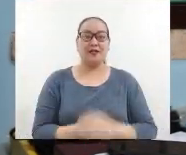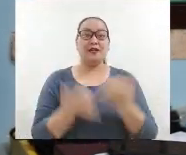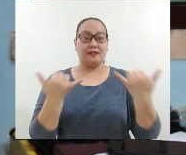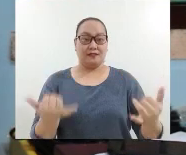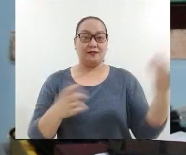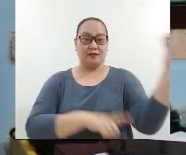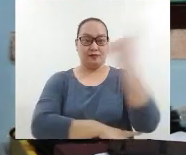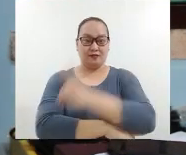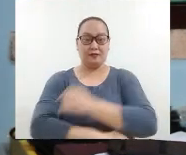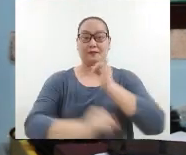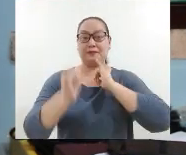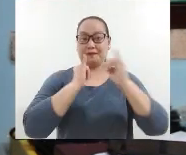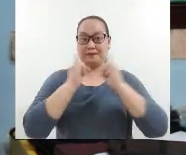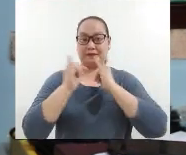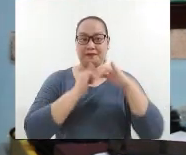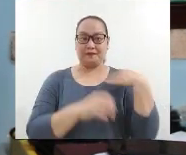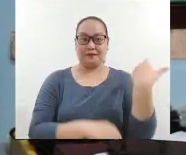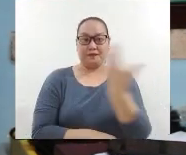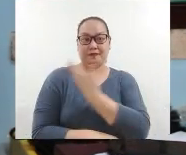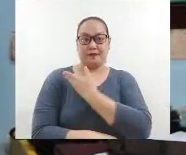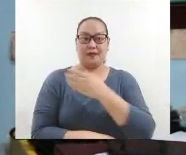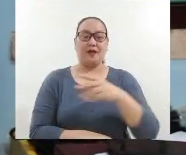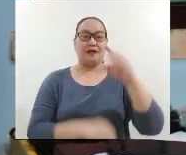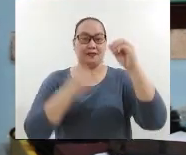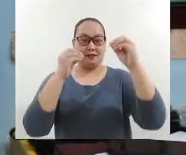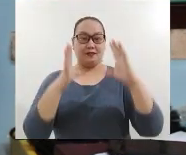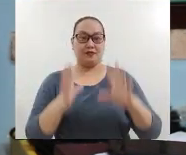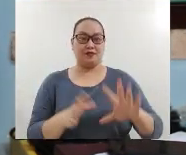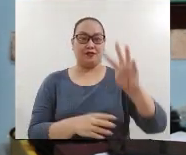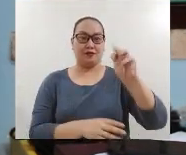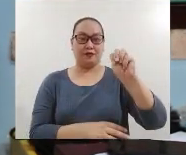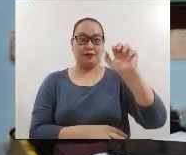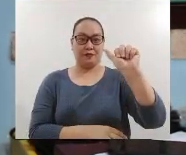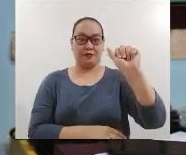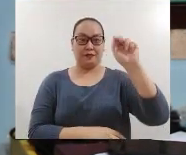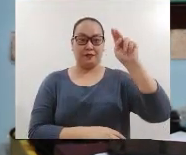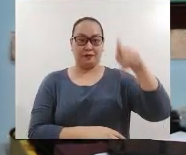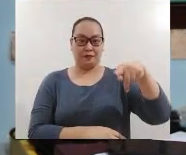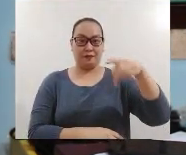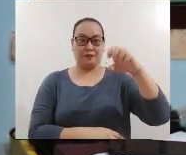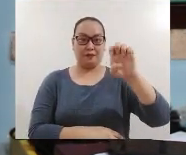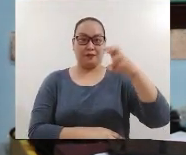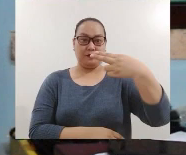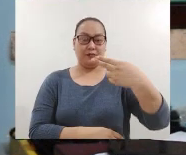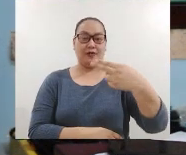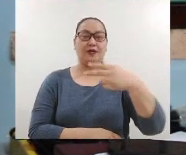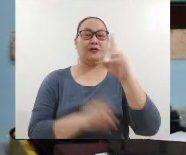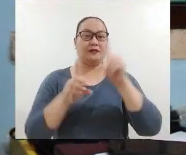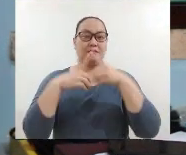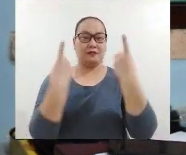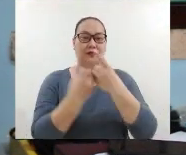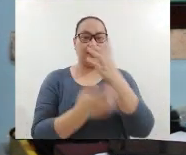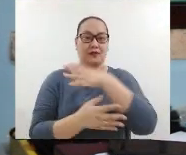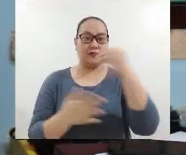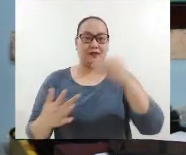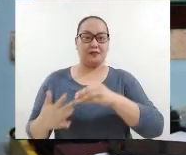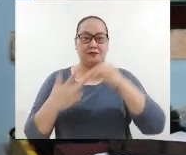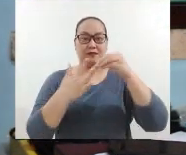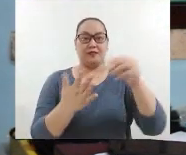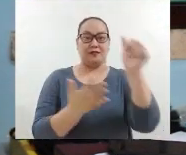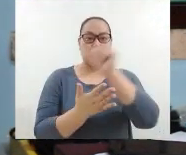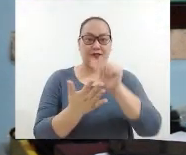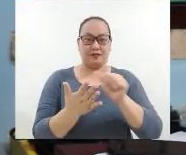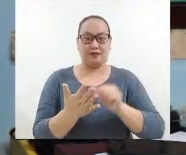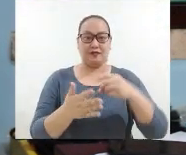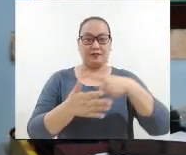ito, makakapanayam natin ang isa sa mga guro sa MAPEH Department at special program for the arts moderator ng Pampanga